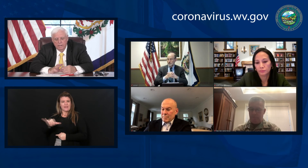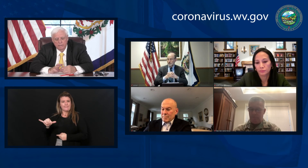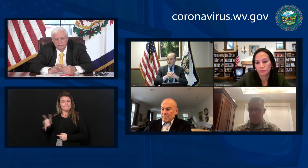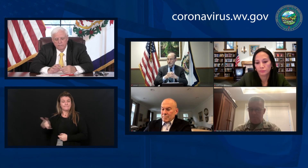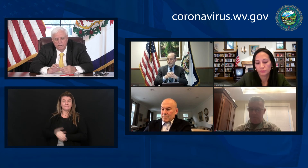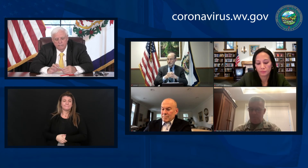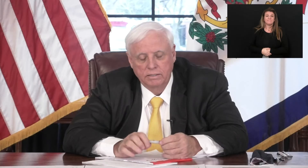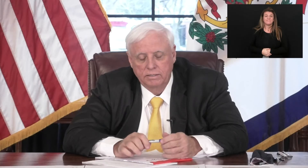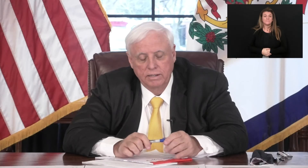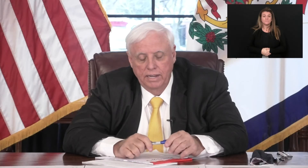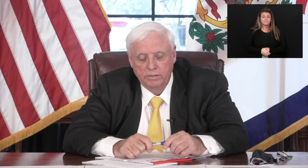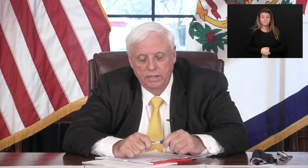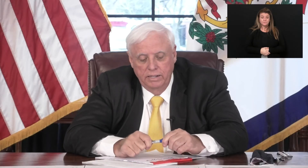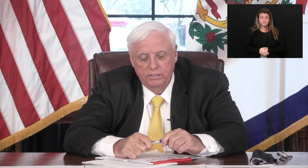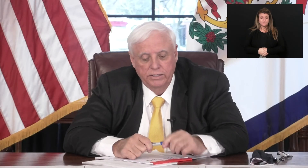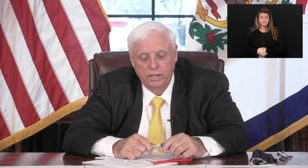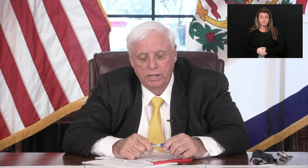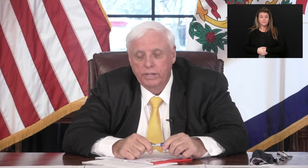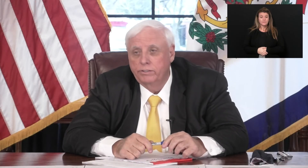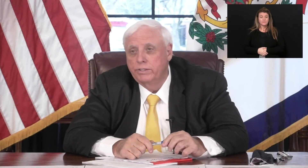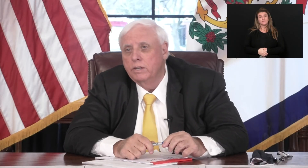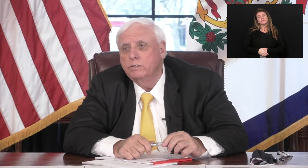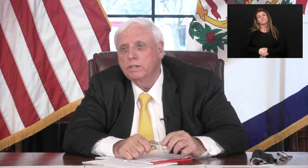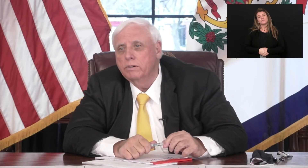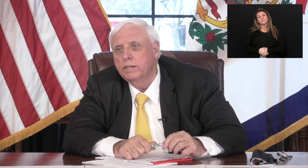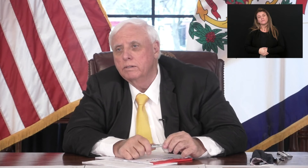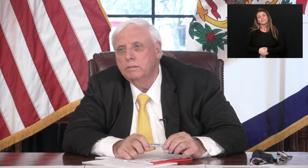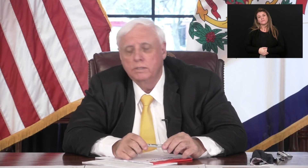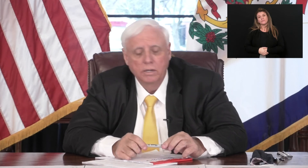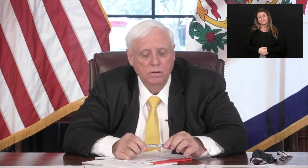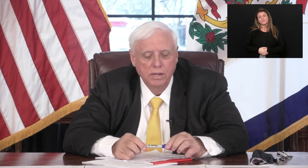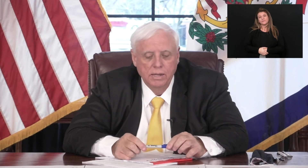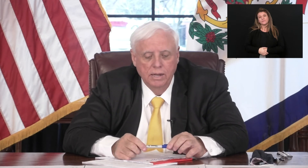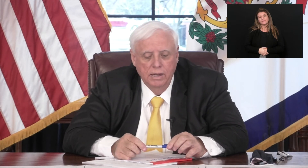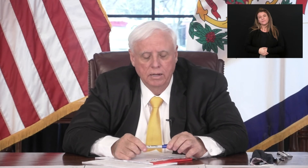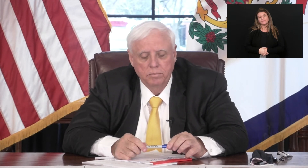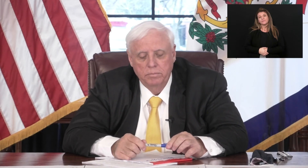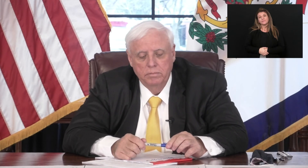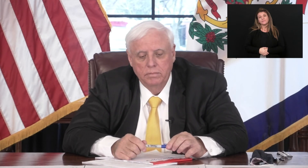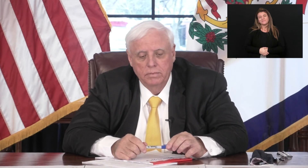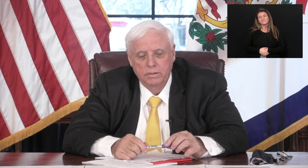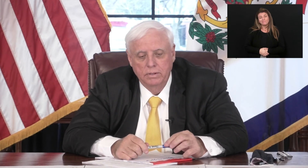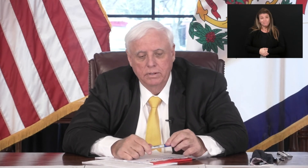I think it's Joe, is that correct? Joe, I